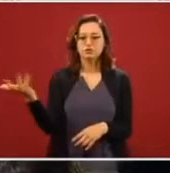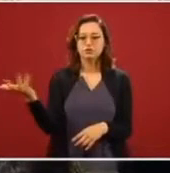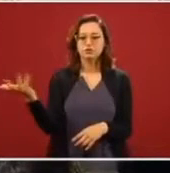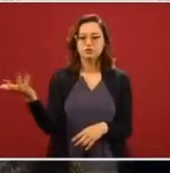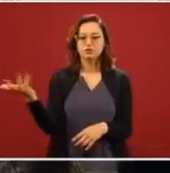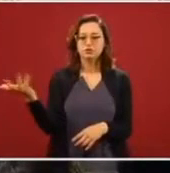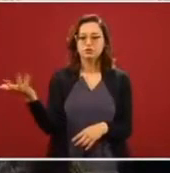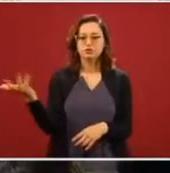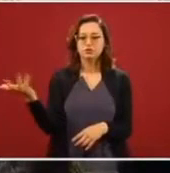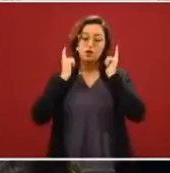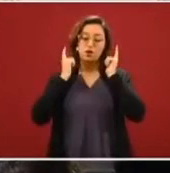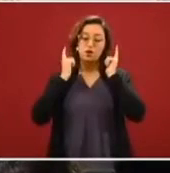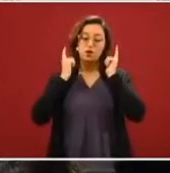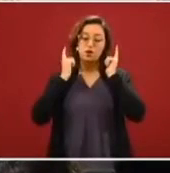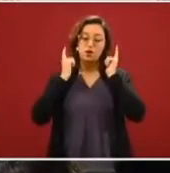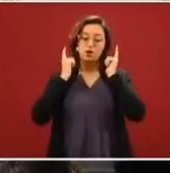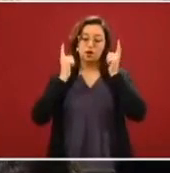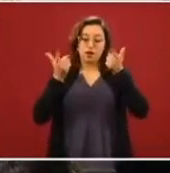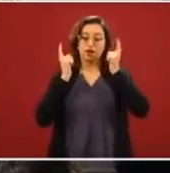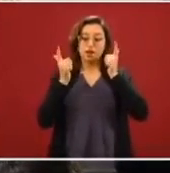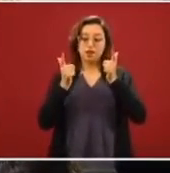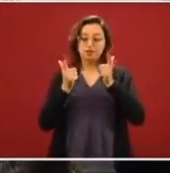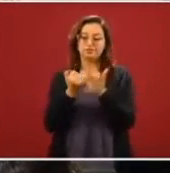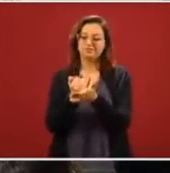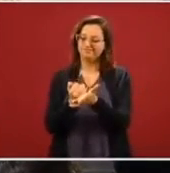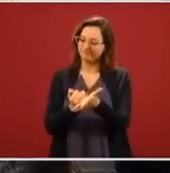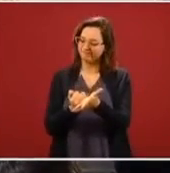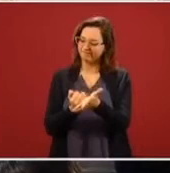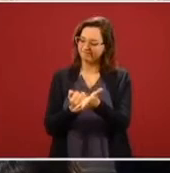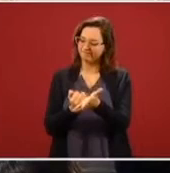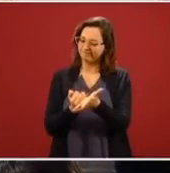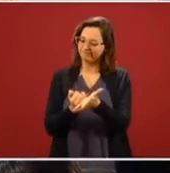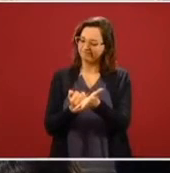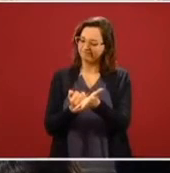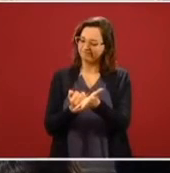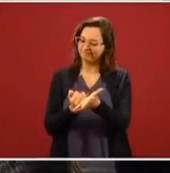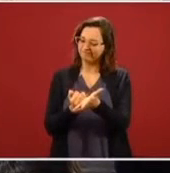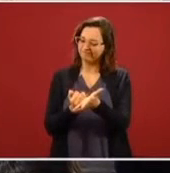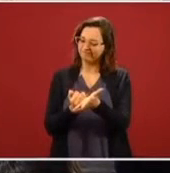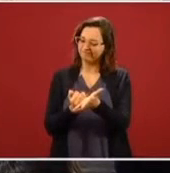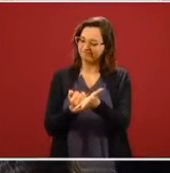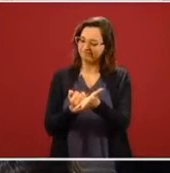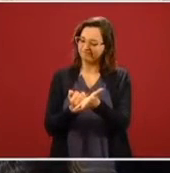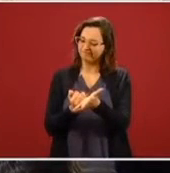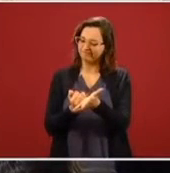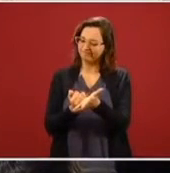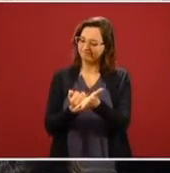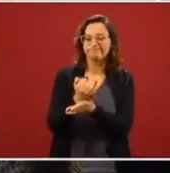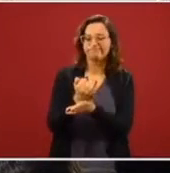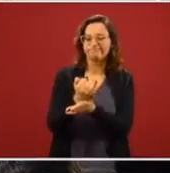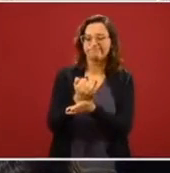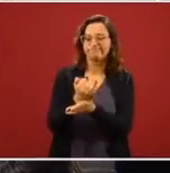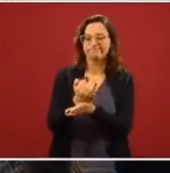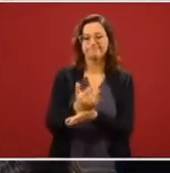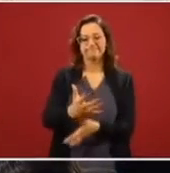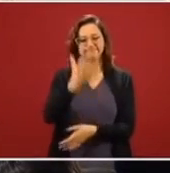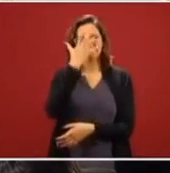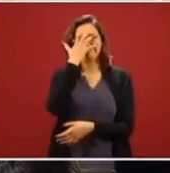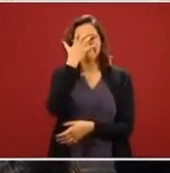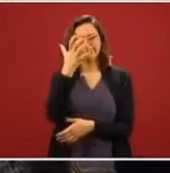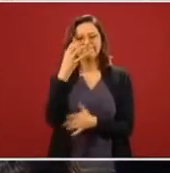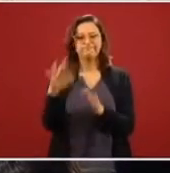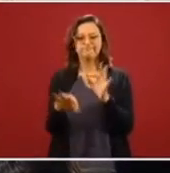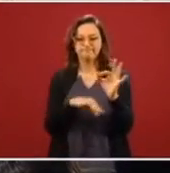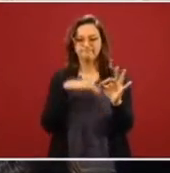very clear way y de manera consistente and in a consistent manner